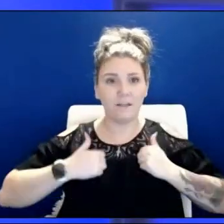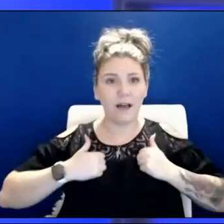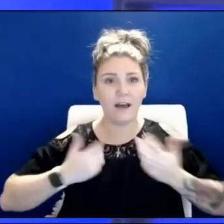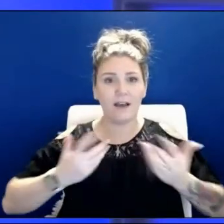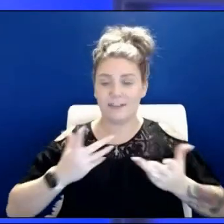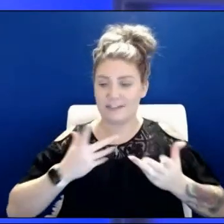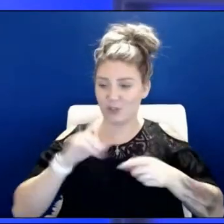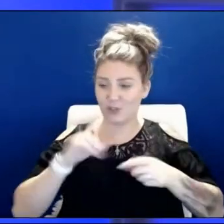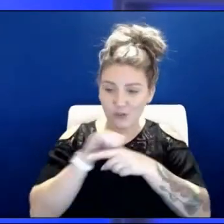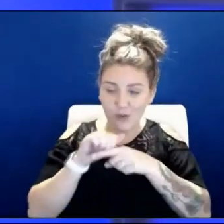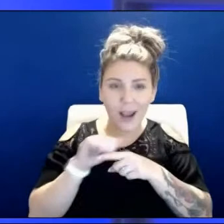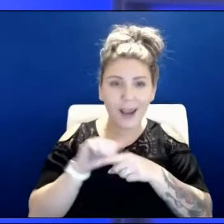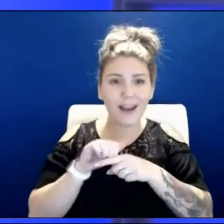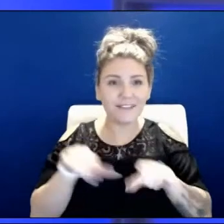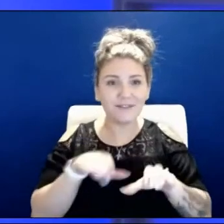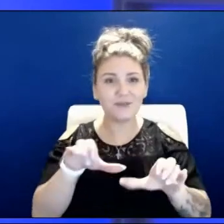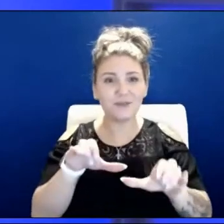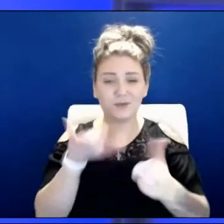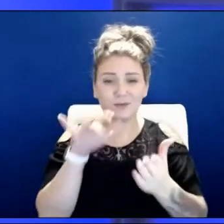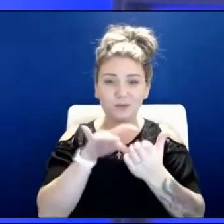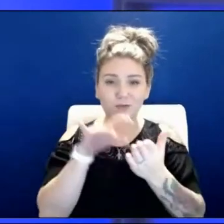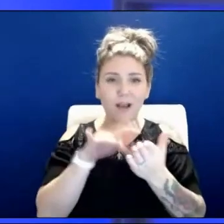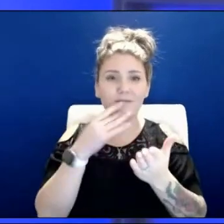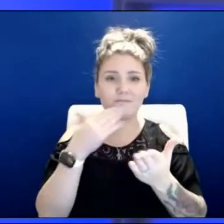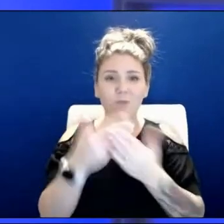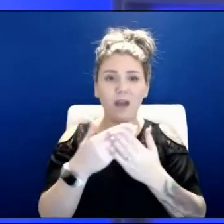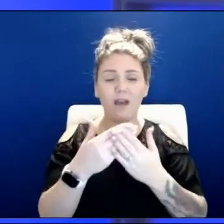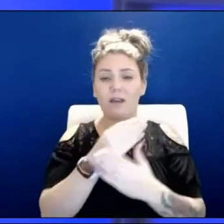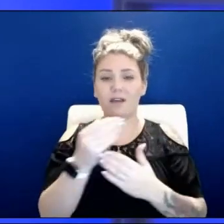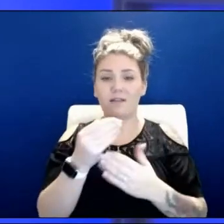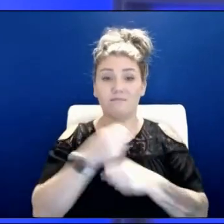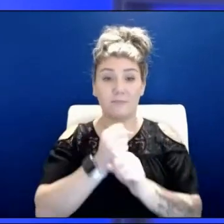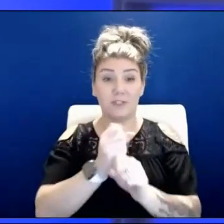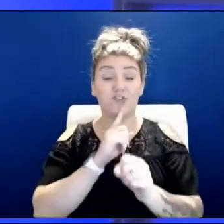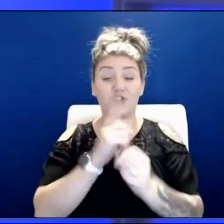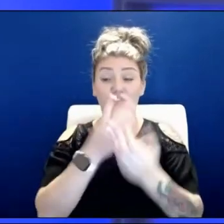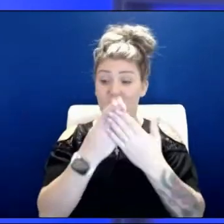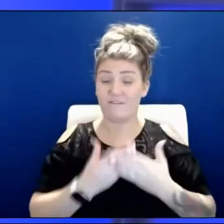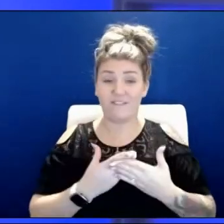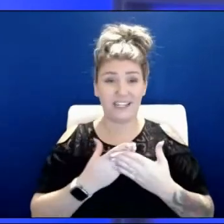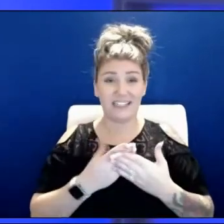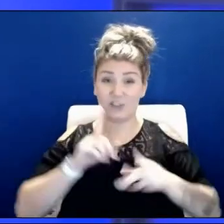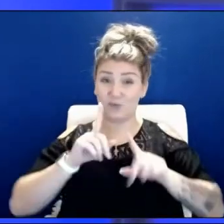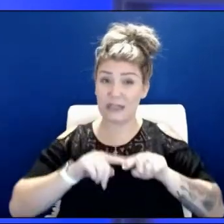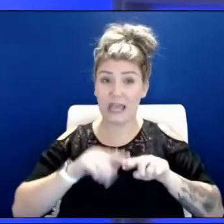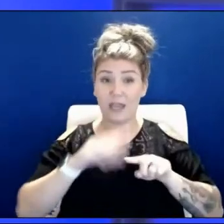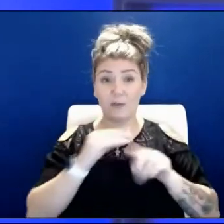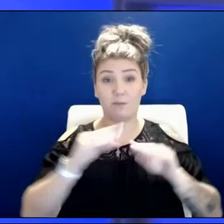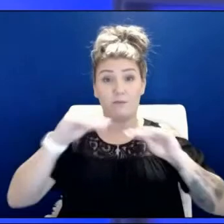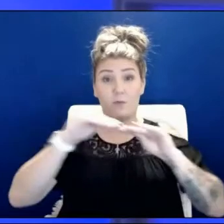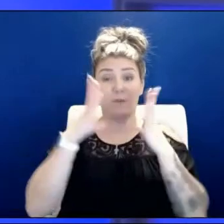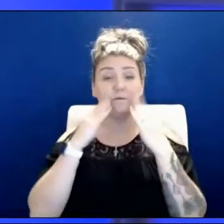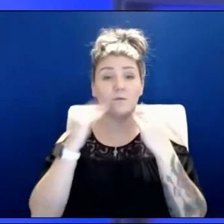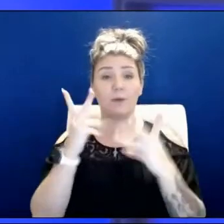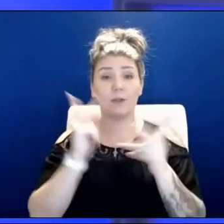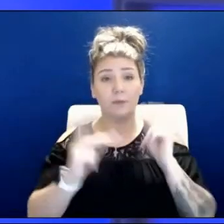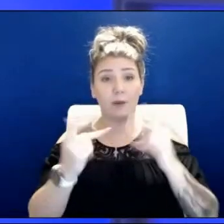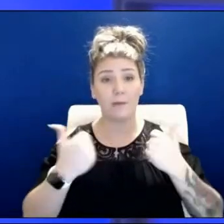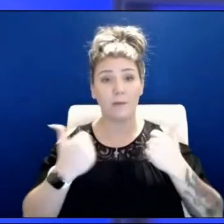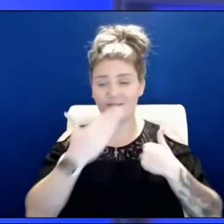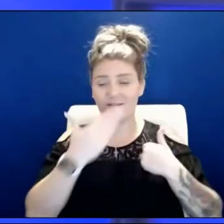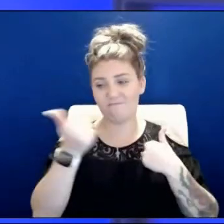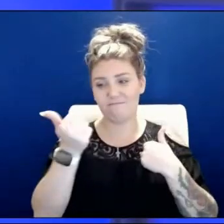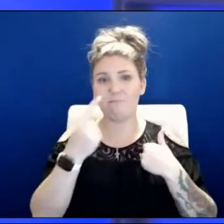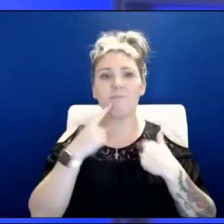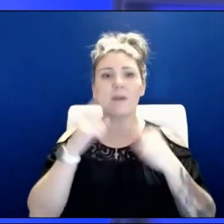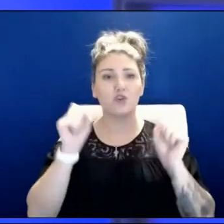these trials well, to make sure that the evidence we get from them is reliable. And I think the more information folks have, the better they're going to be able to dive